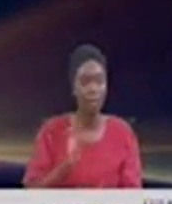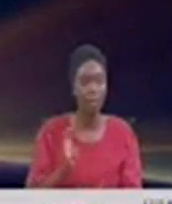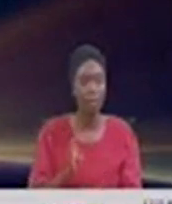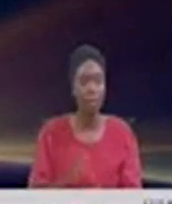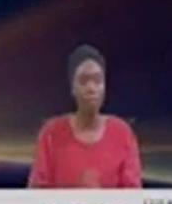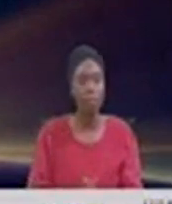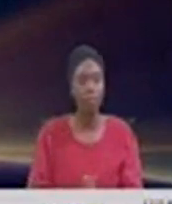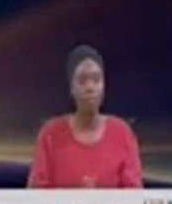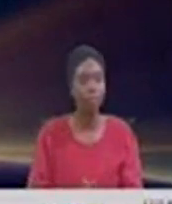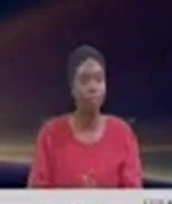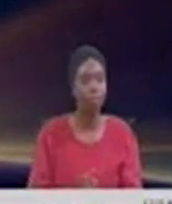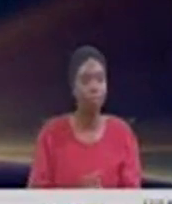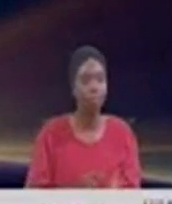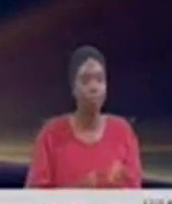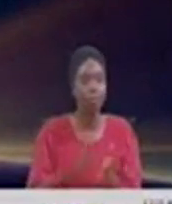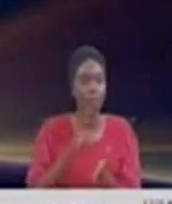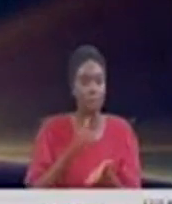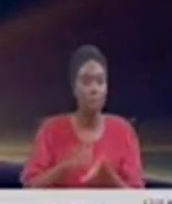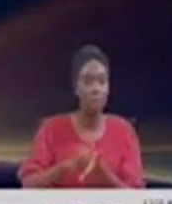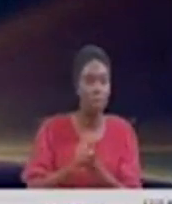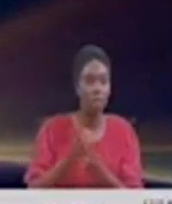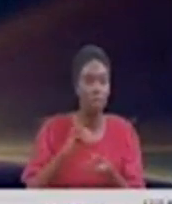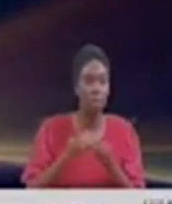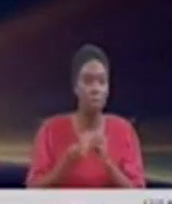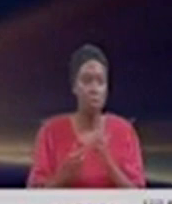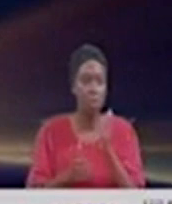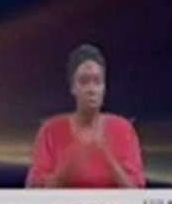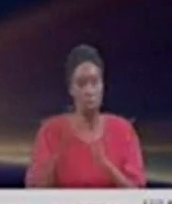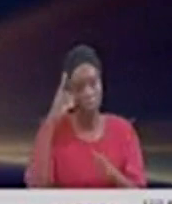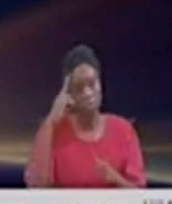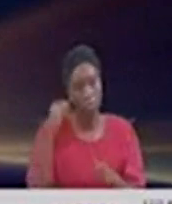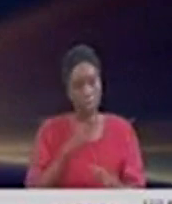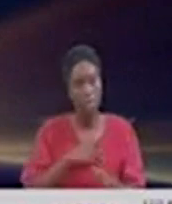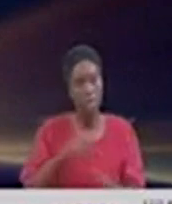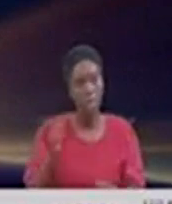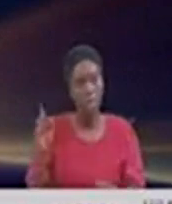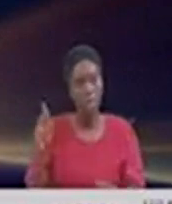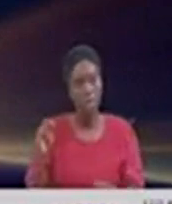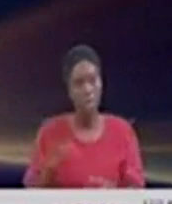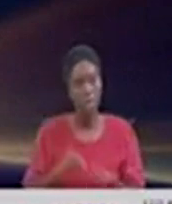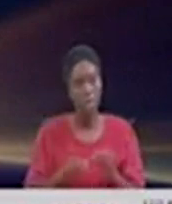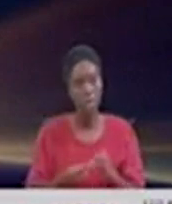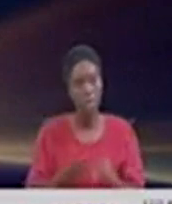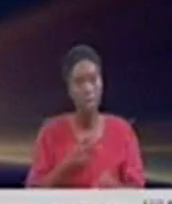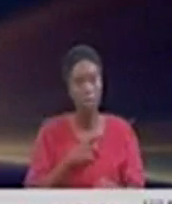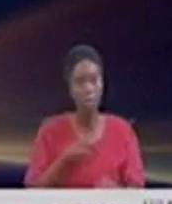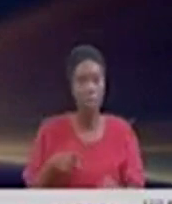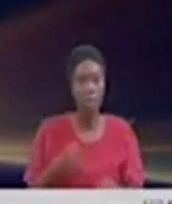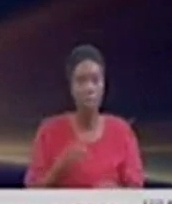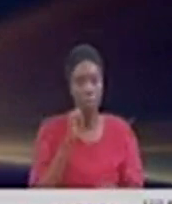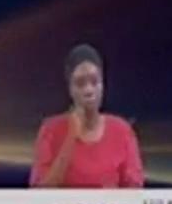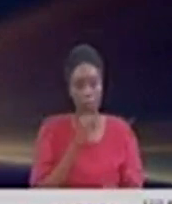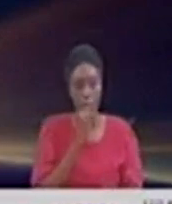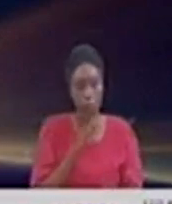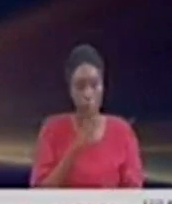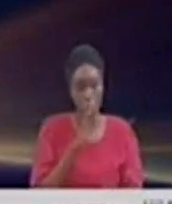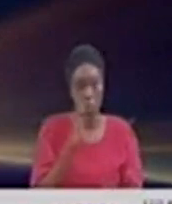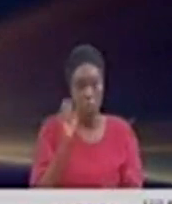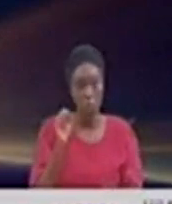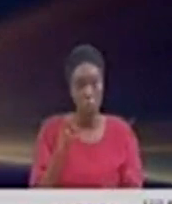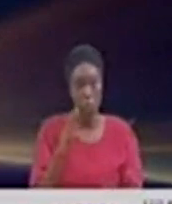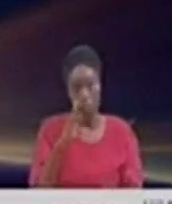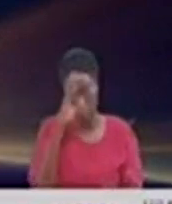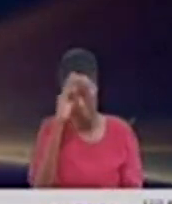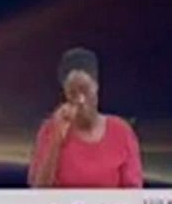53,400. These are those that were numbered, which Moses and Aaron numbered, and the princes of Israel, being